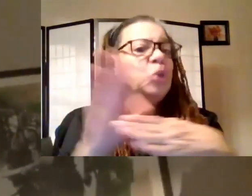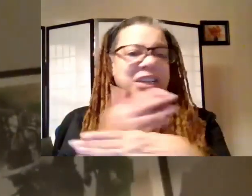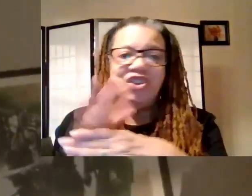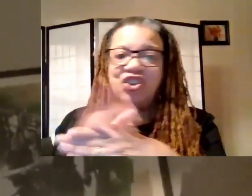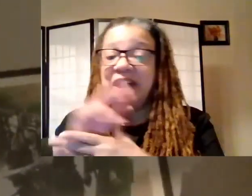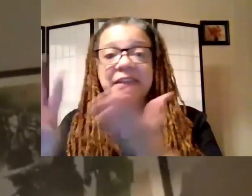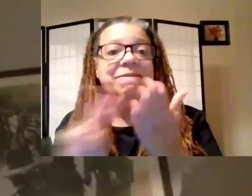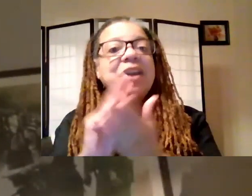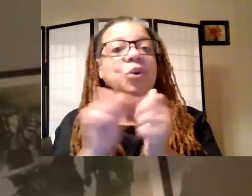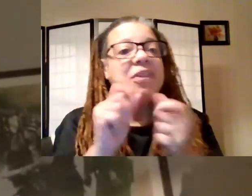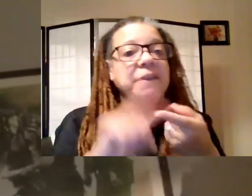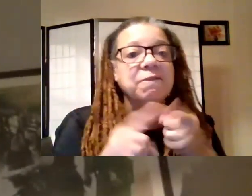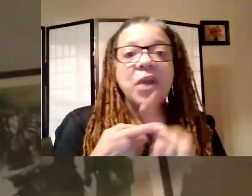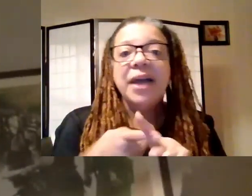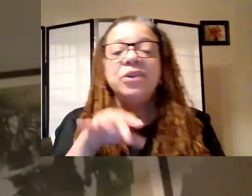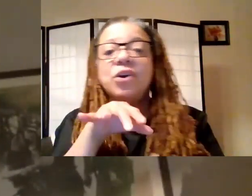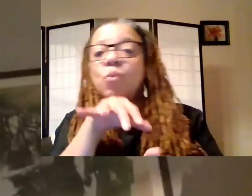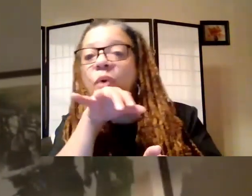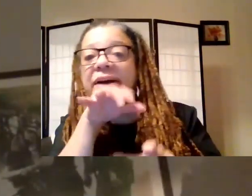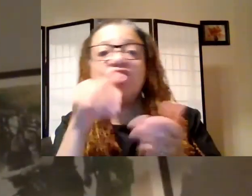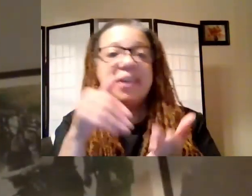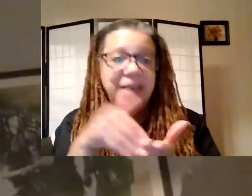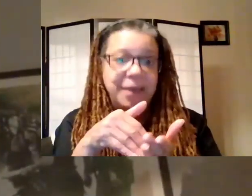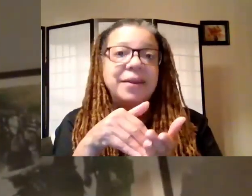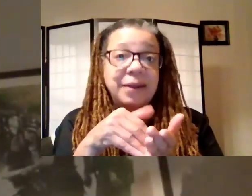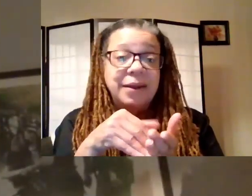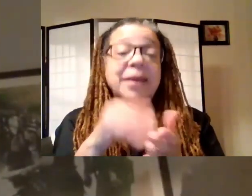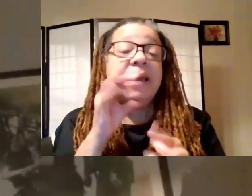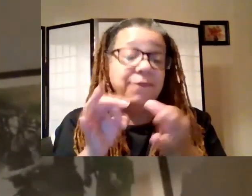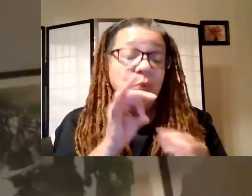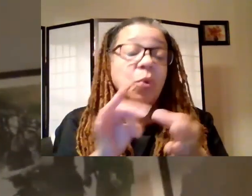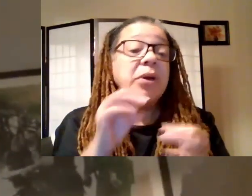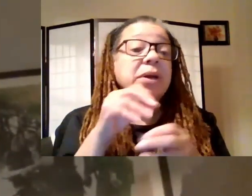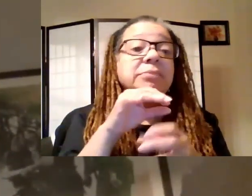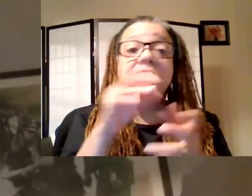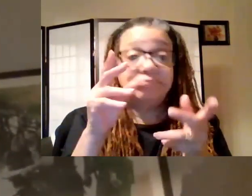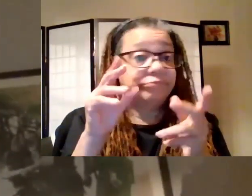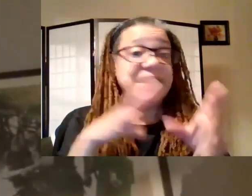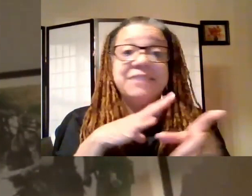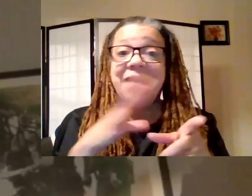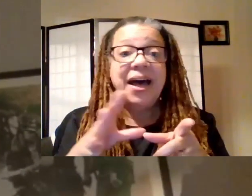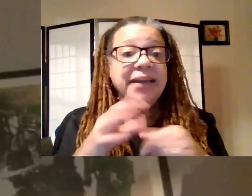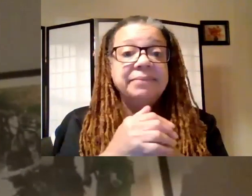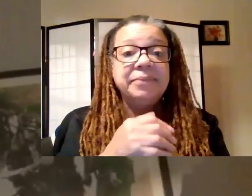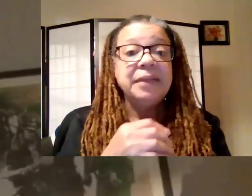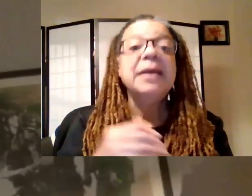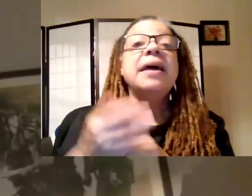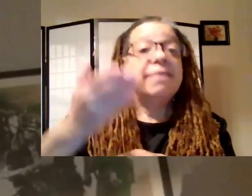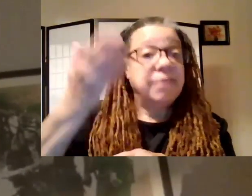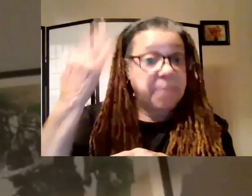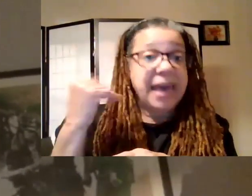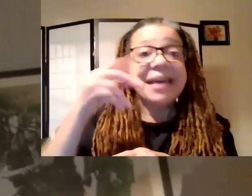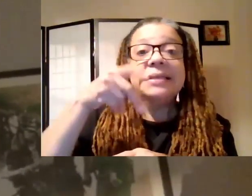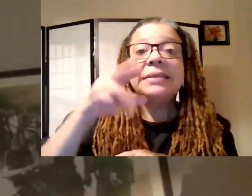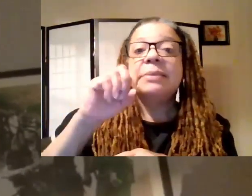watch it again if you want to re-educate yourself on an issue. The past prop talks are also